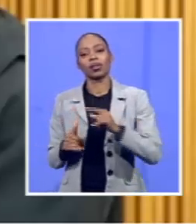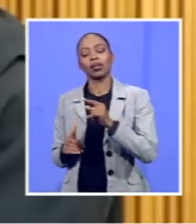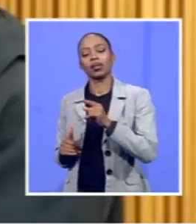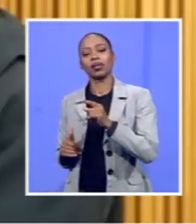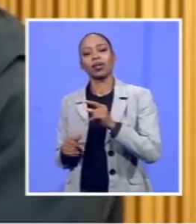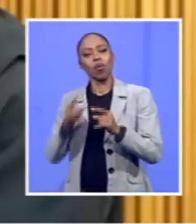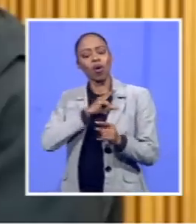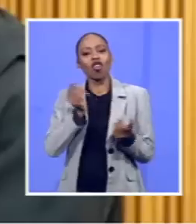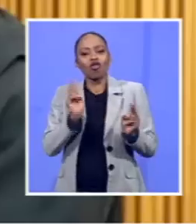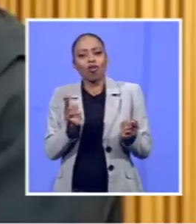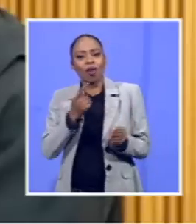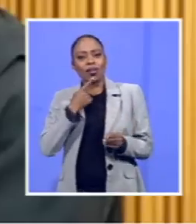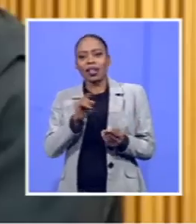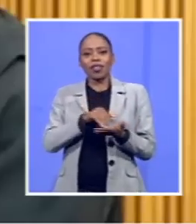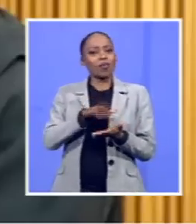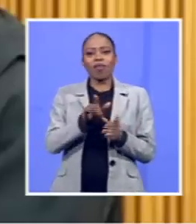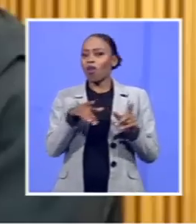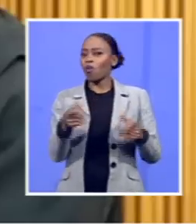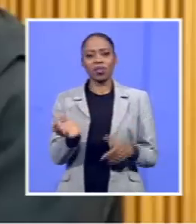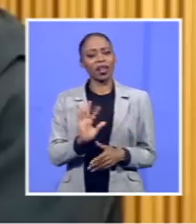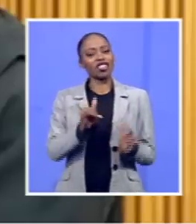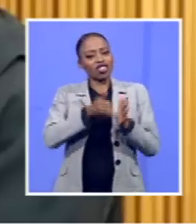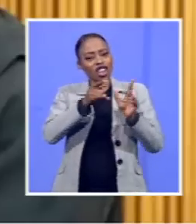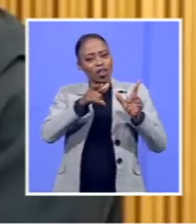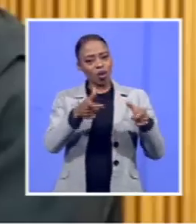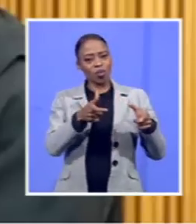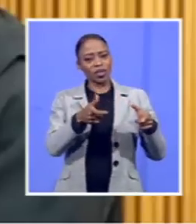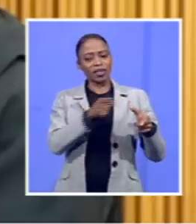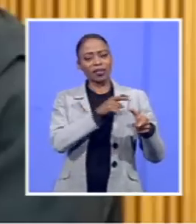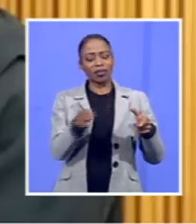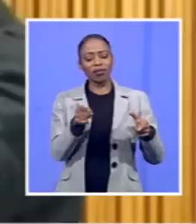it's common cause that is not a removal committee. That's a committee for